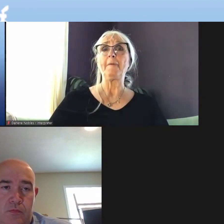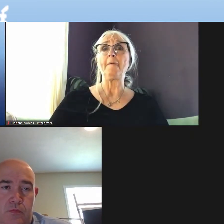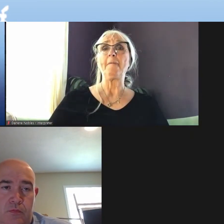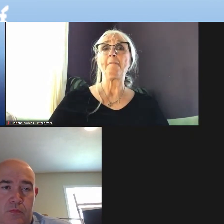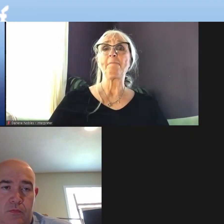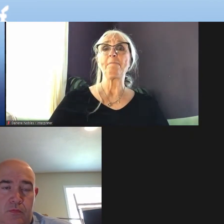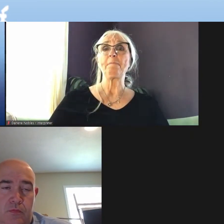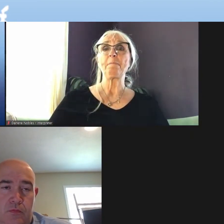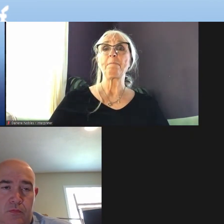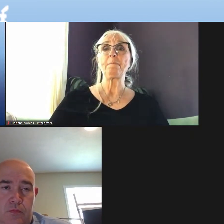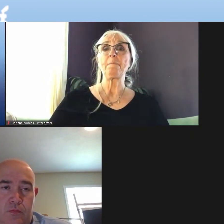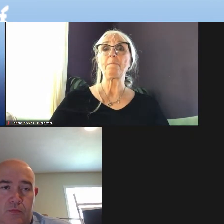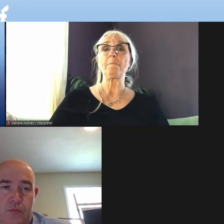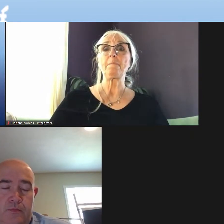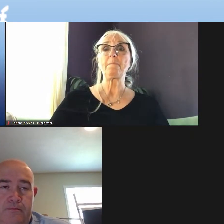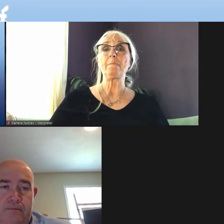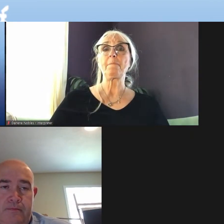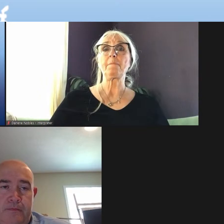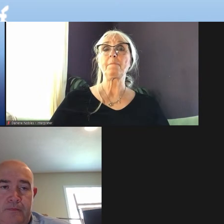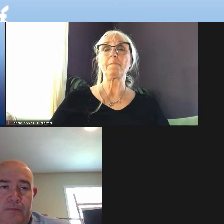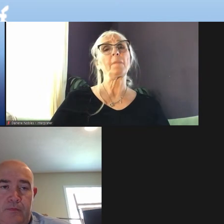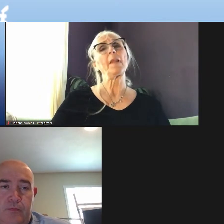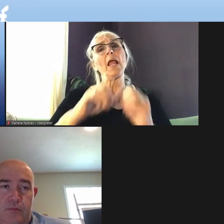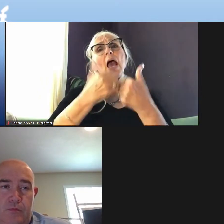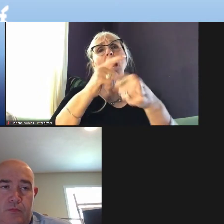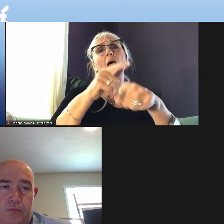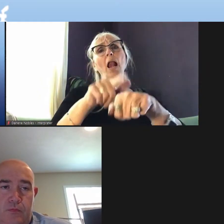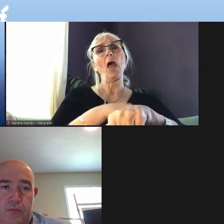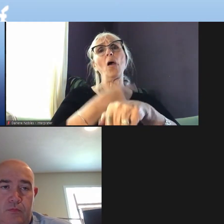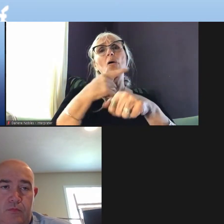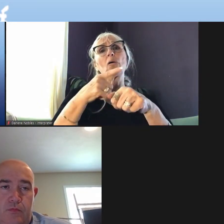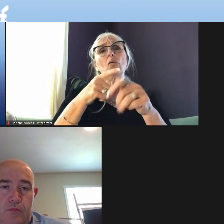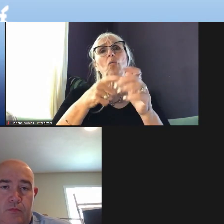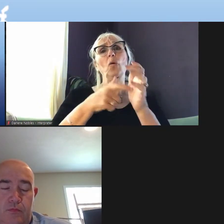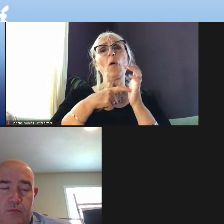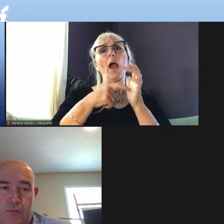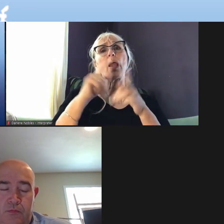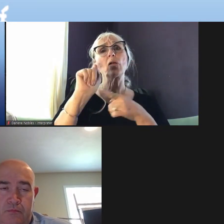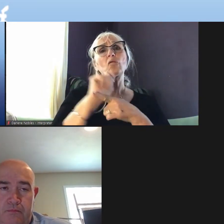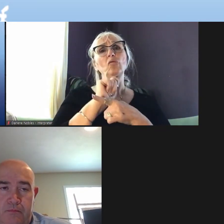Rick, about how long does it take to train a